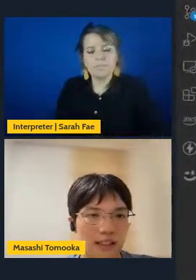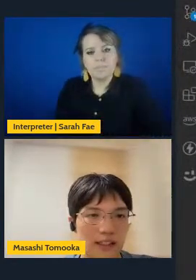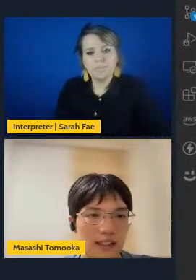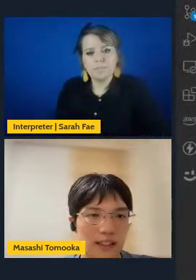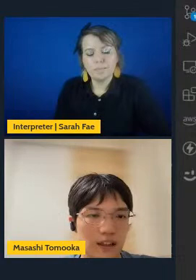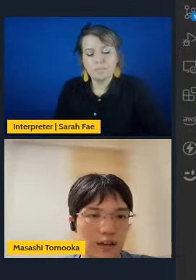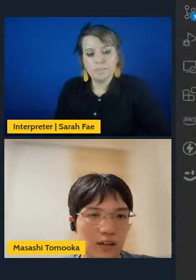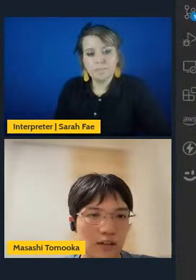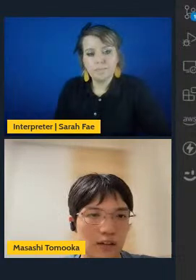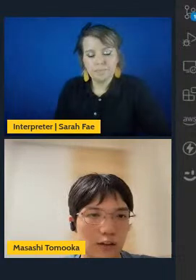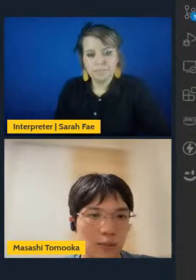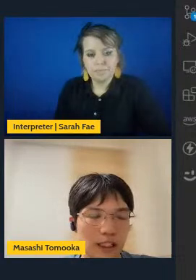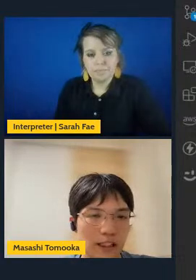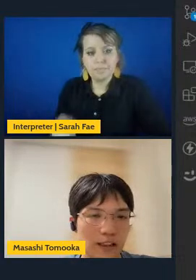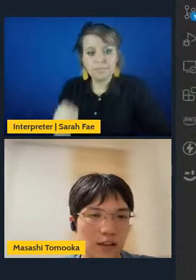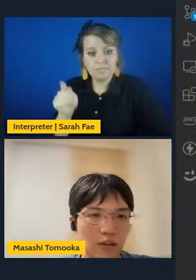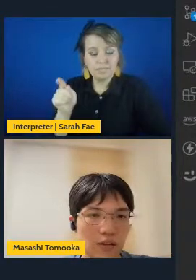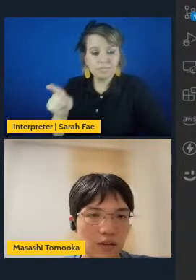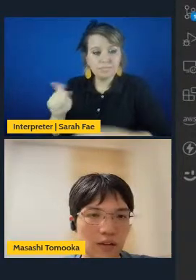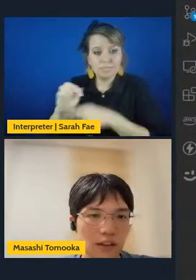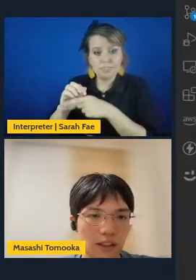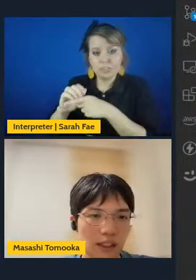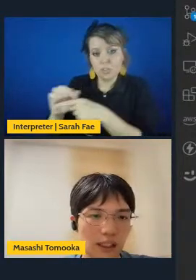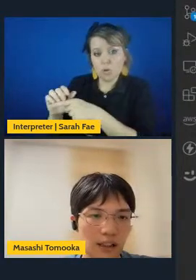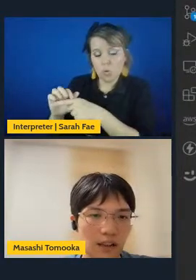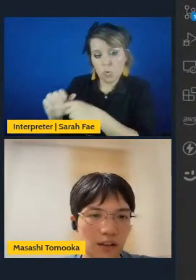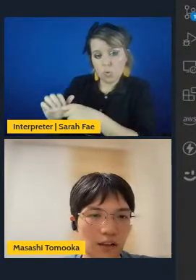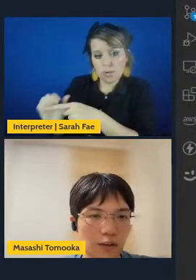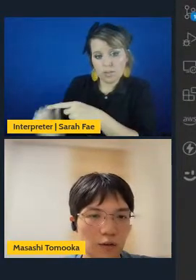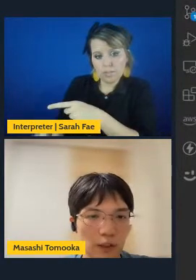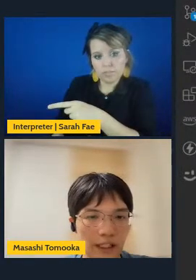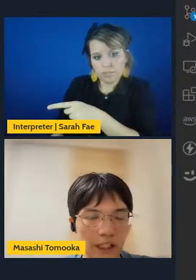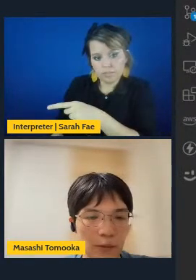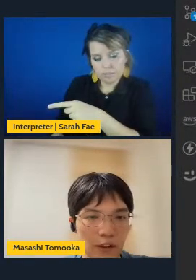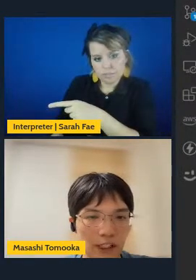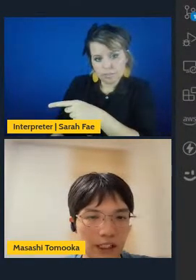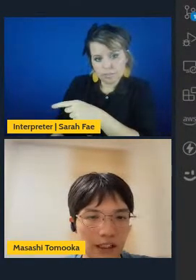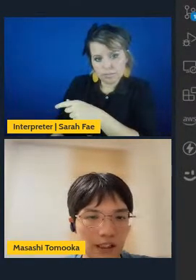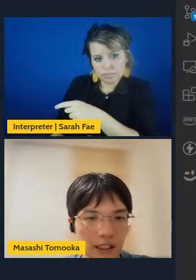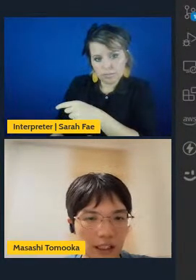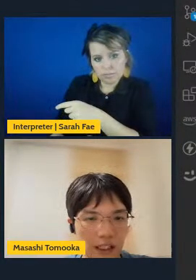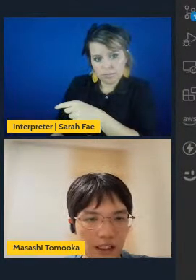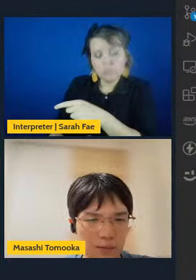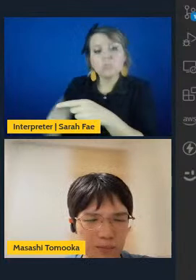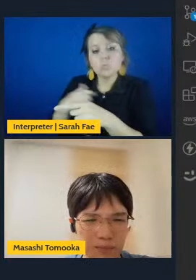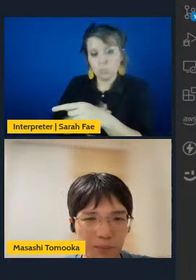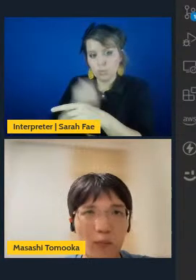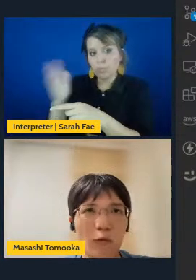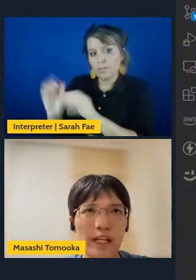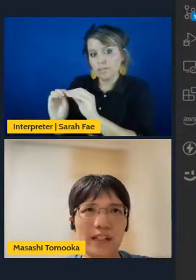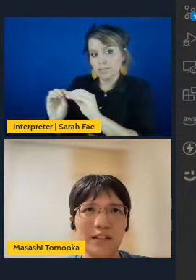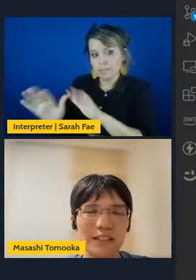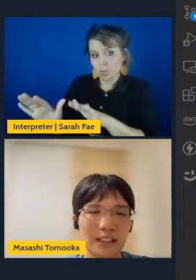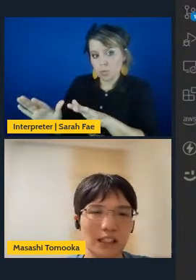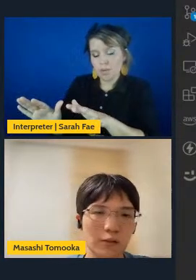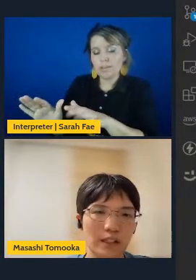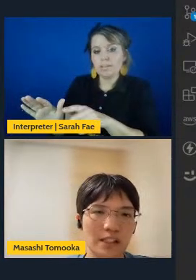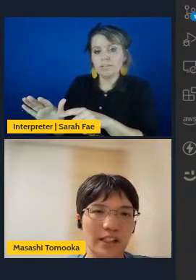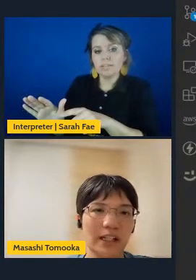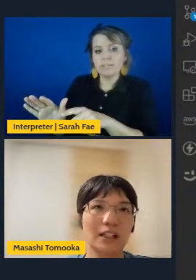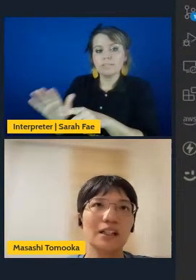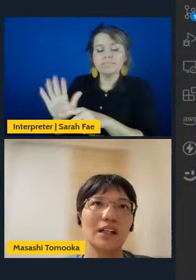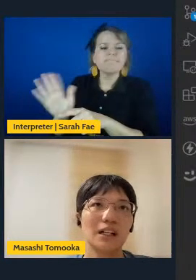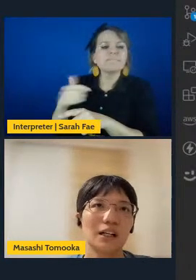So this is the code of pattern 2, and we are deploying, we are using